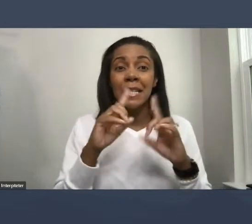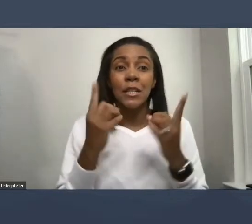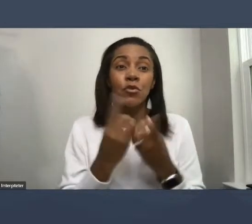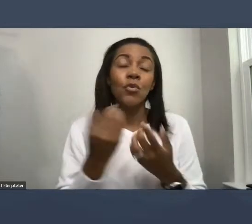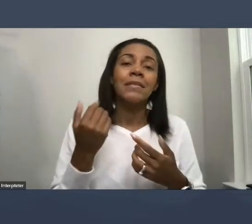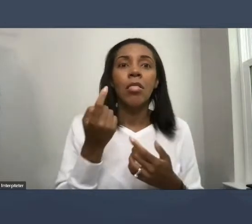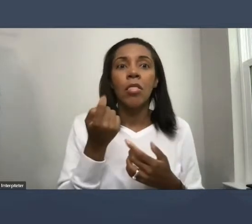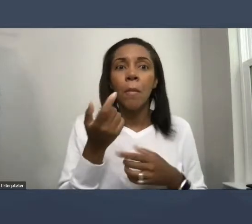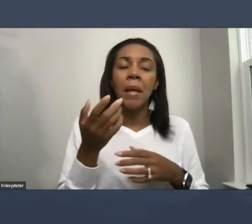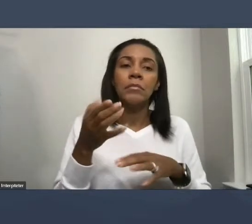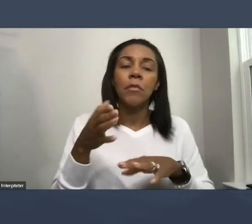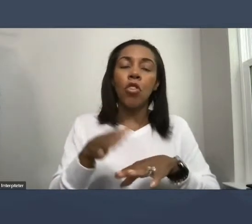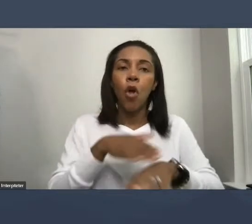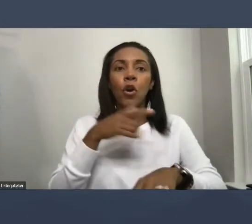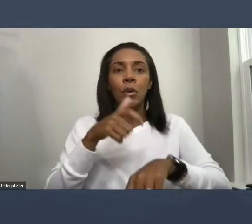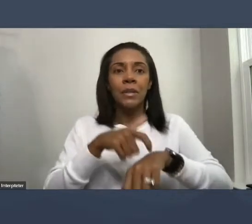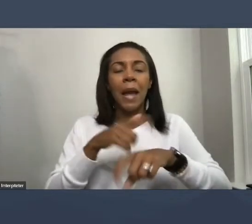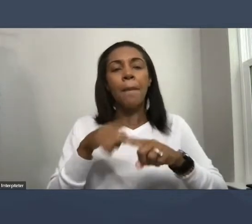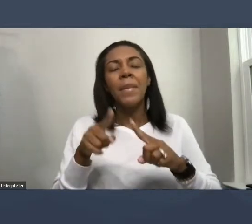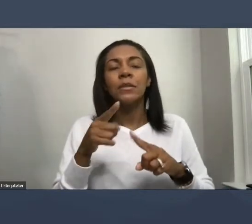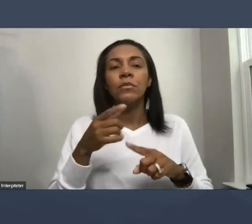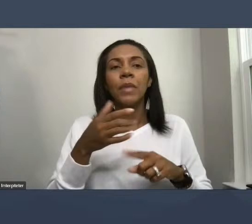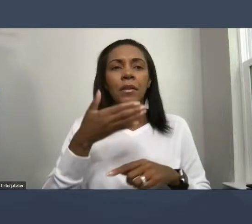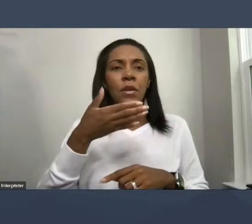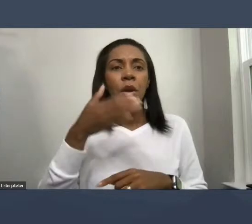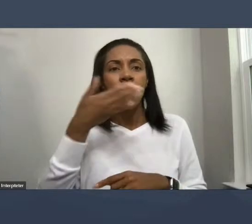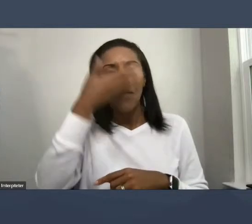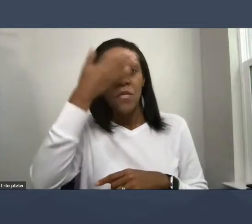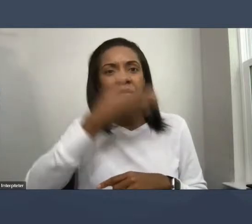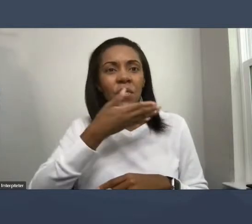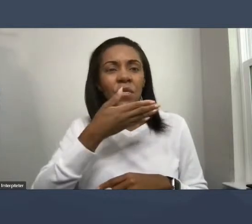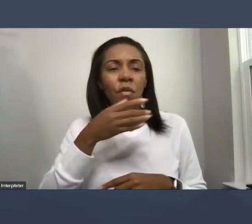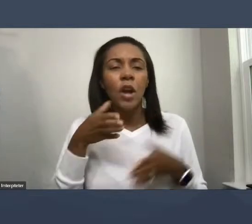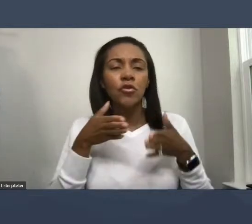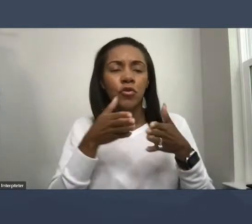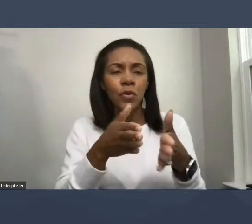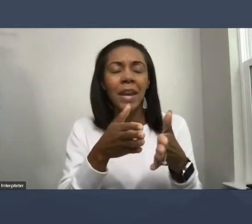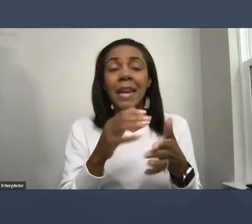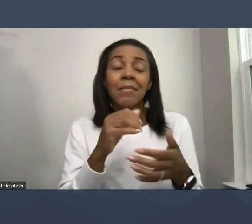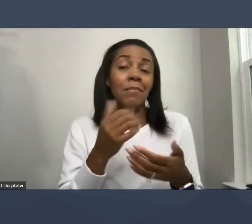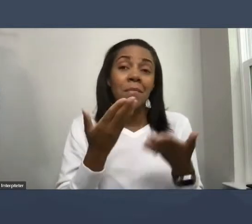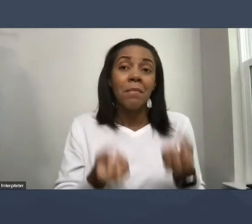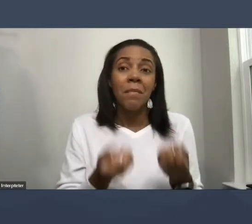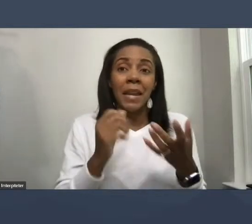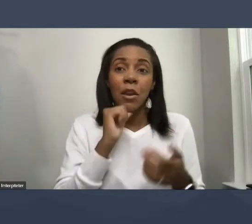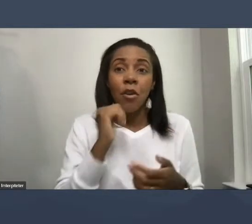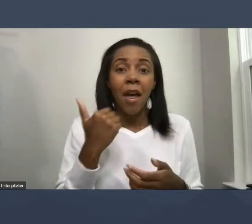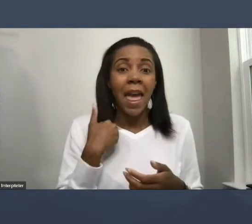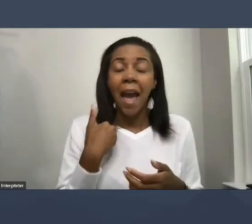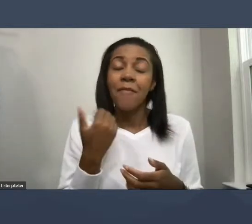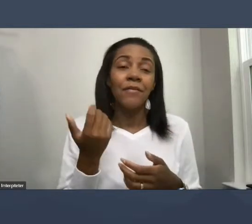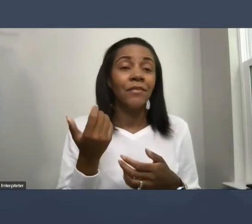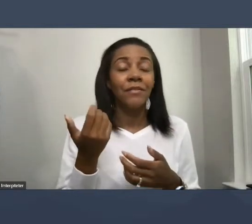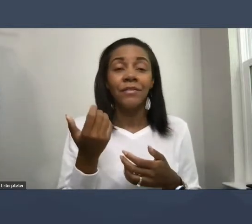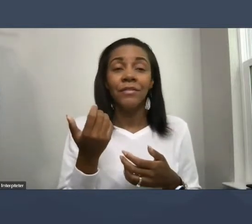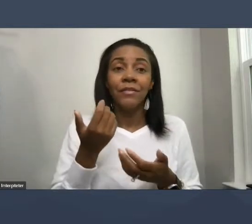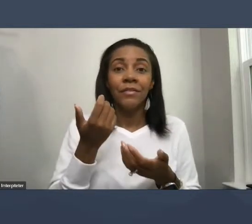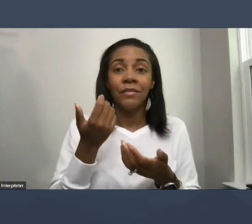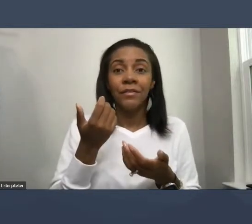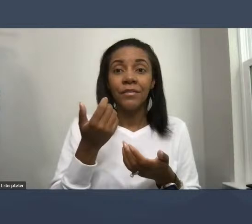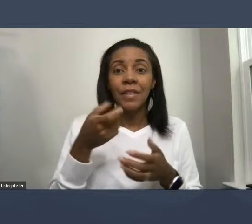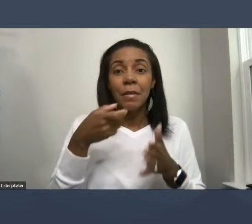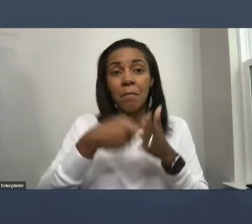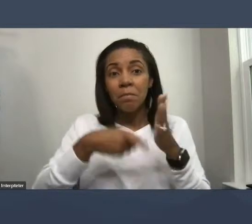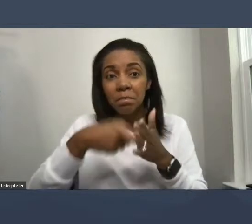are adjacent to essentially Front Street, the adjacent parking there, many are unmetered, and the ones that have either